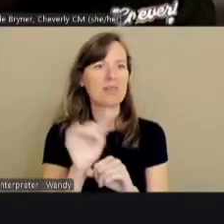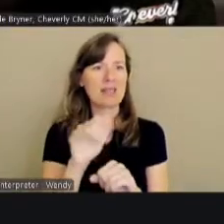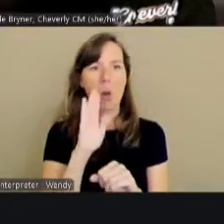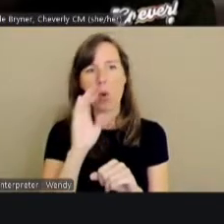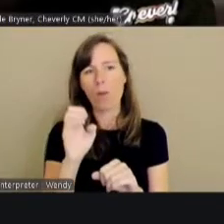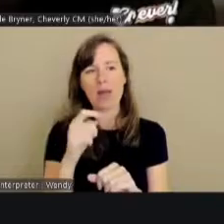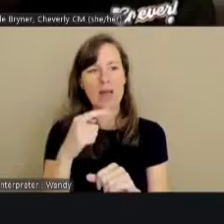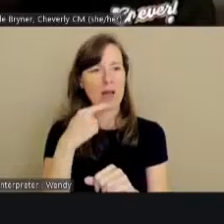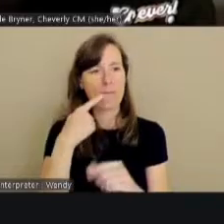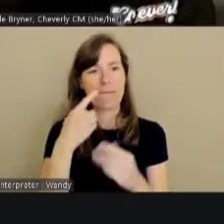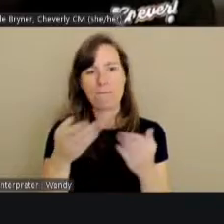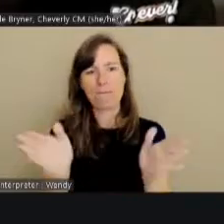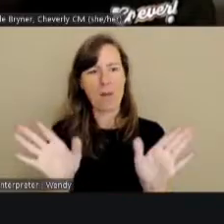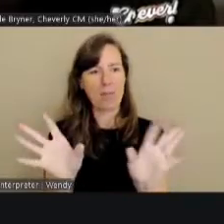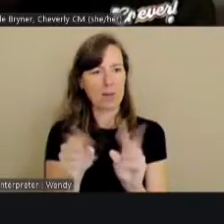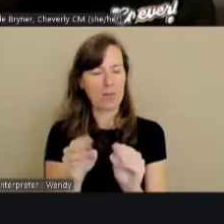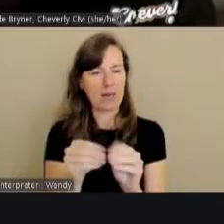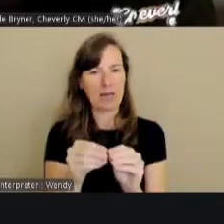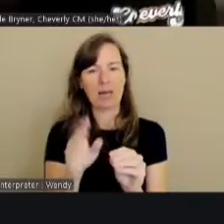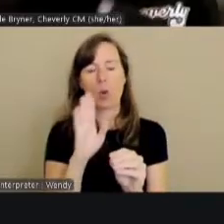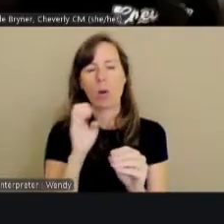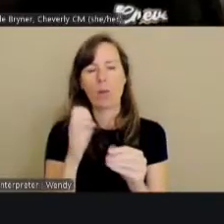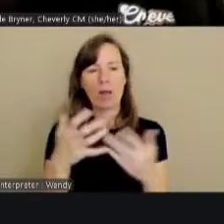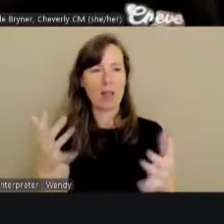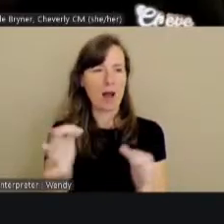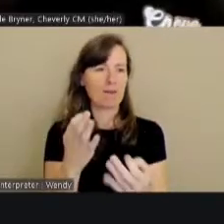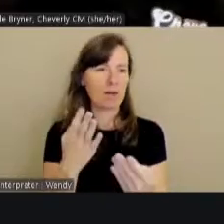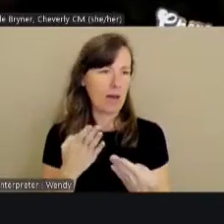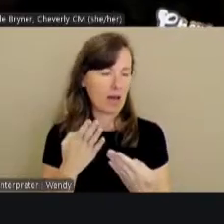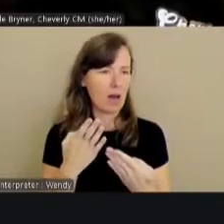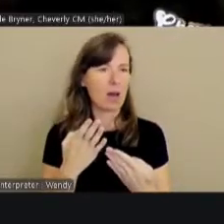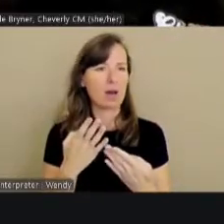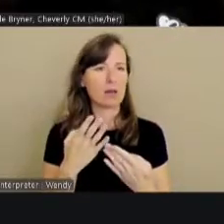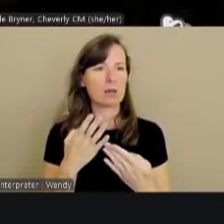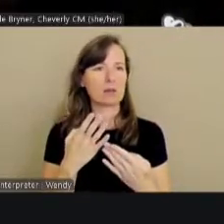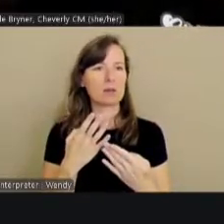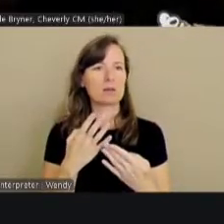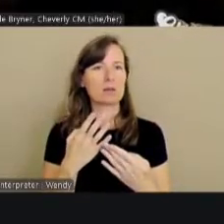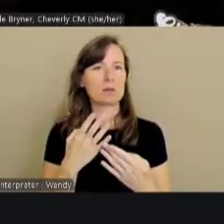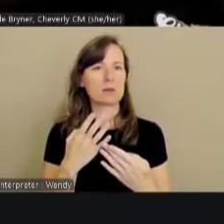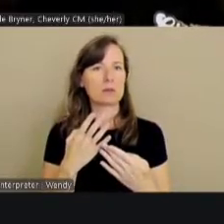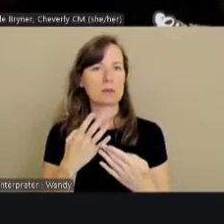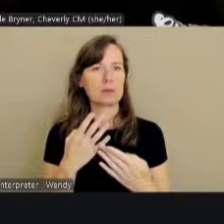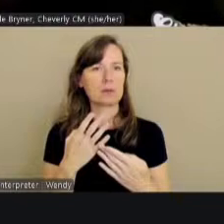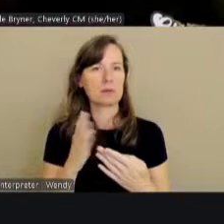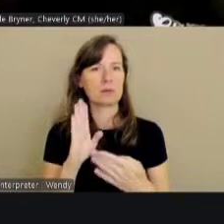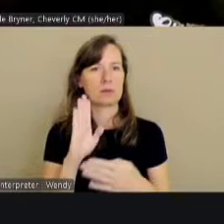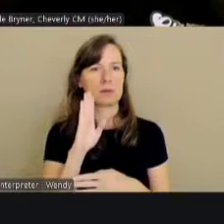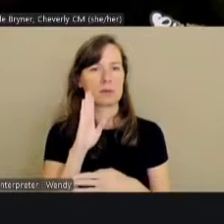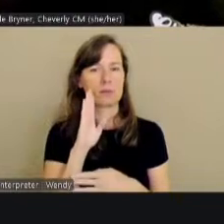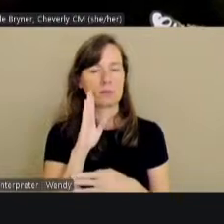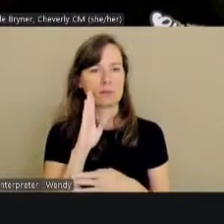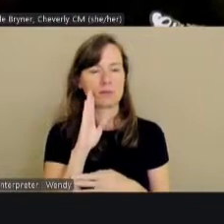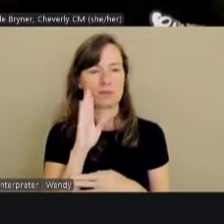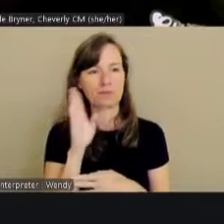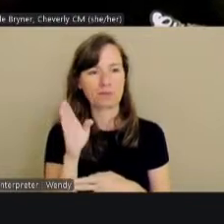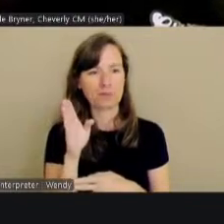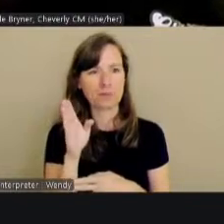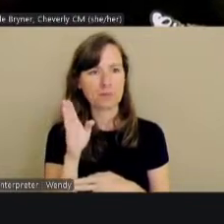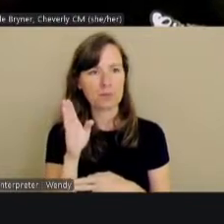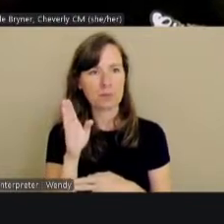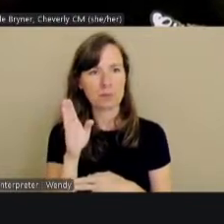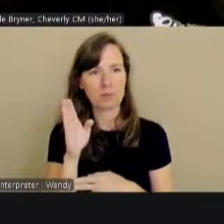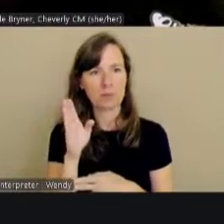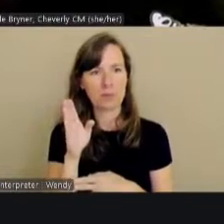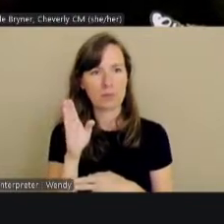hearing. There will be robust input. I think there will also be, we will treat the public input at the